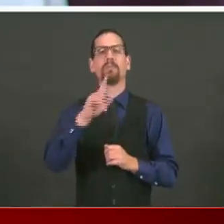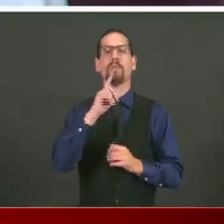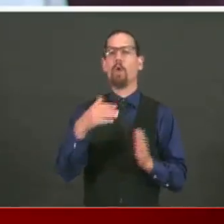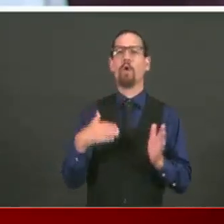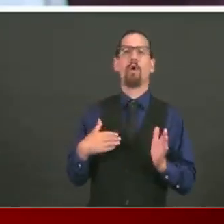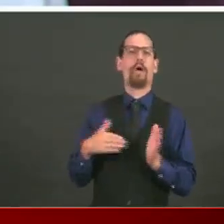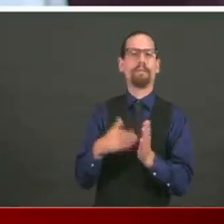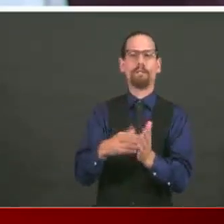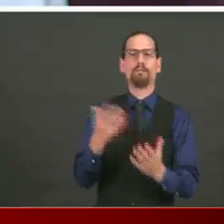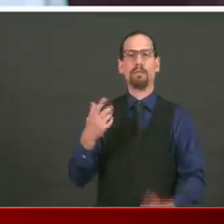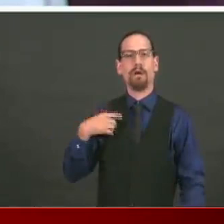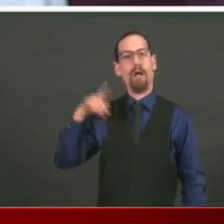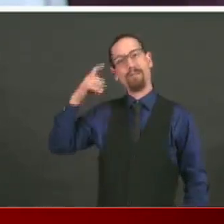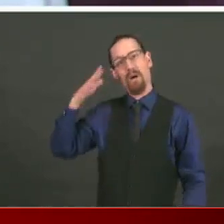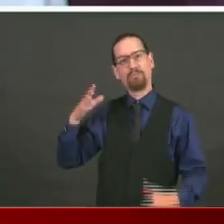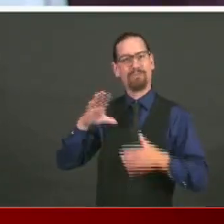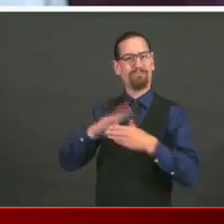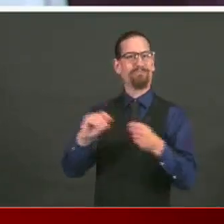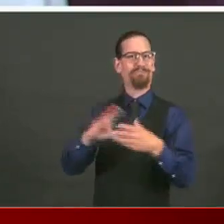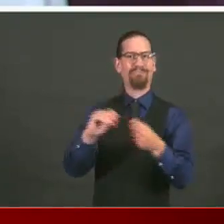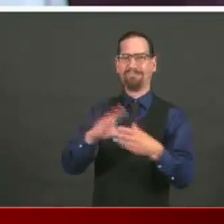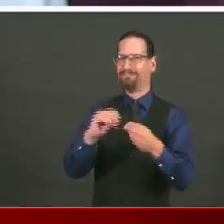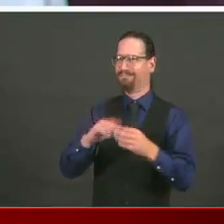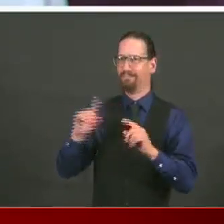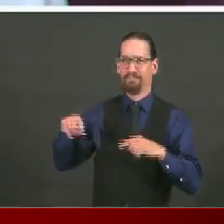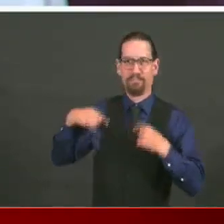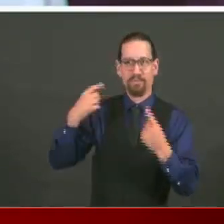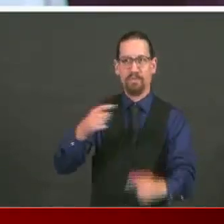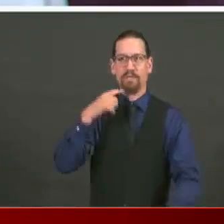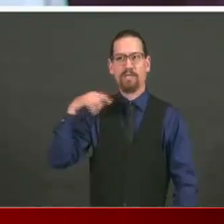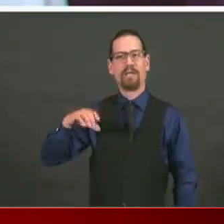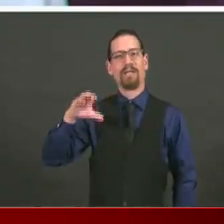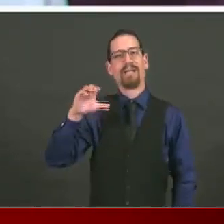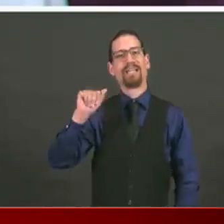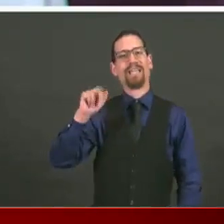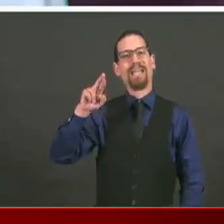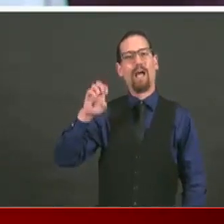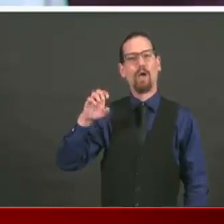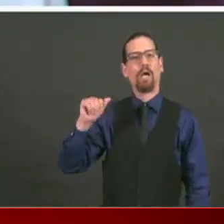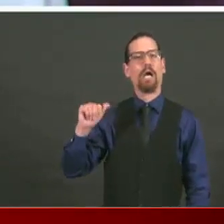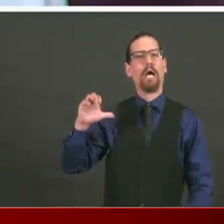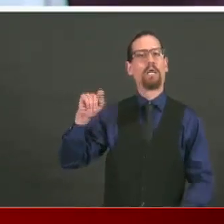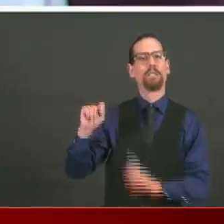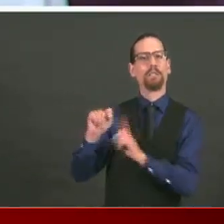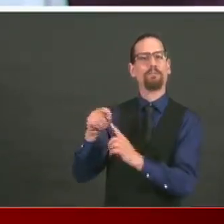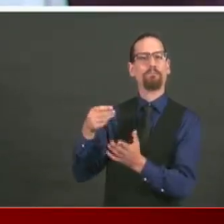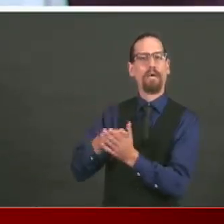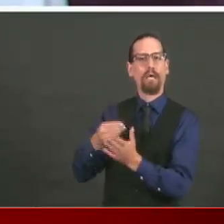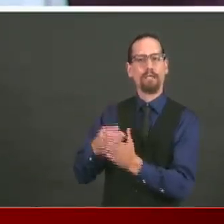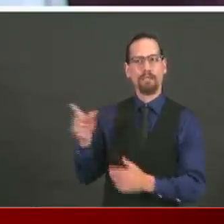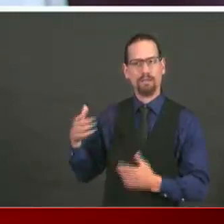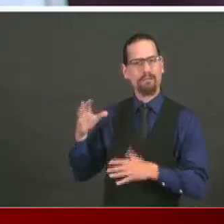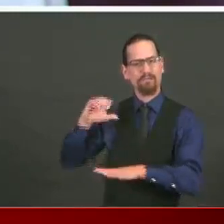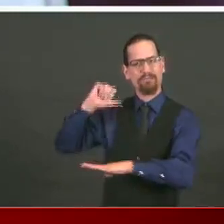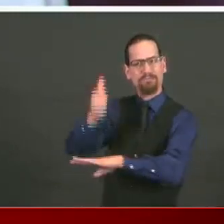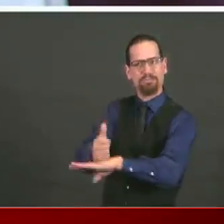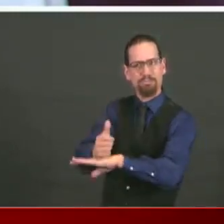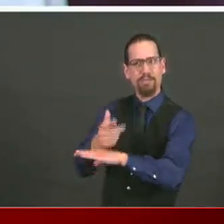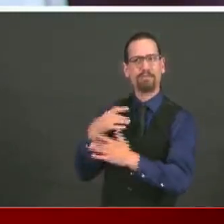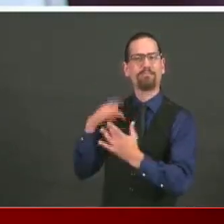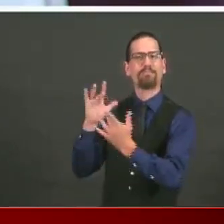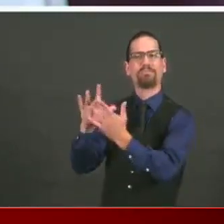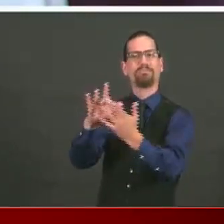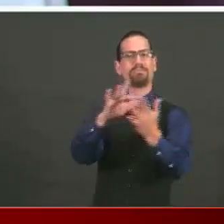have. We've had the ability to reach out to the heads of economic development and their teams in nearly all of these states and carefully review